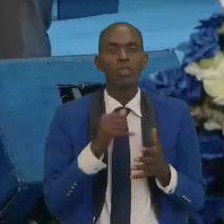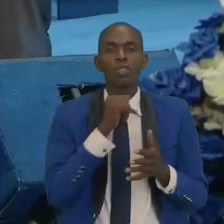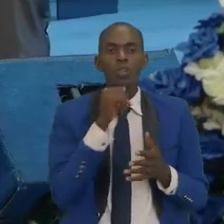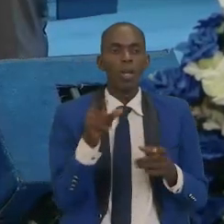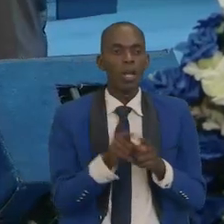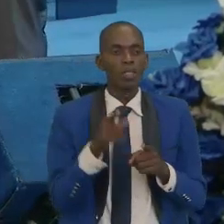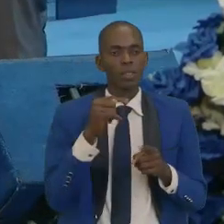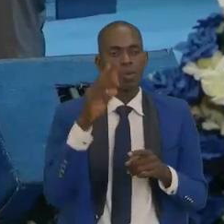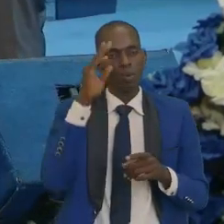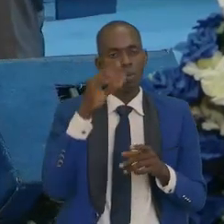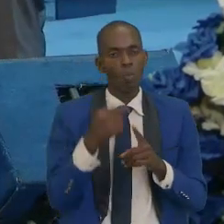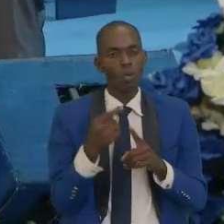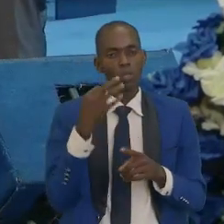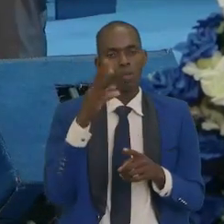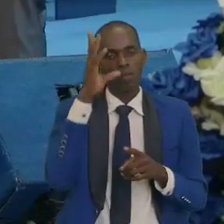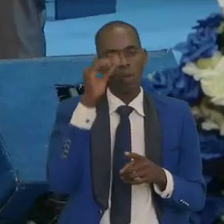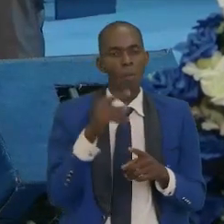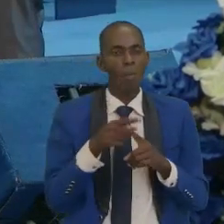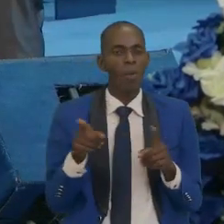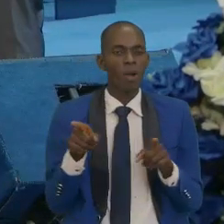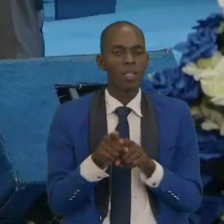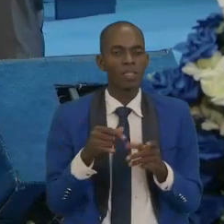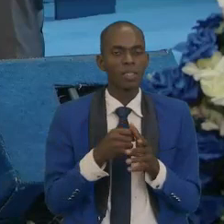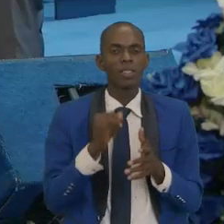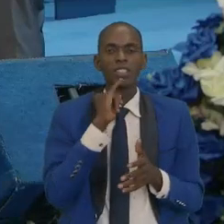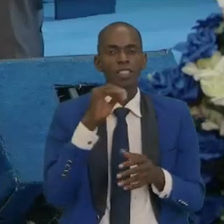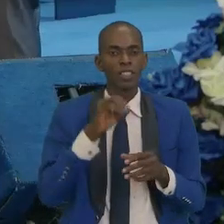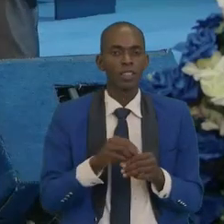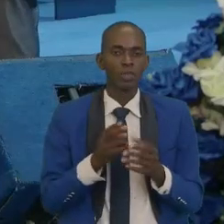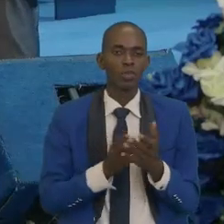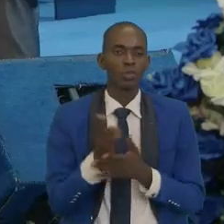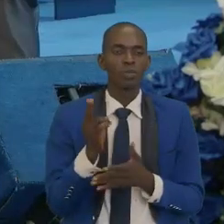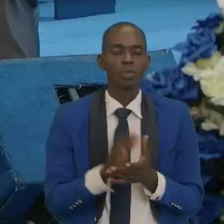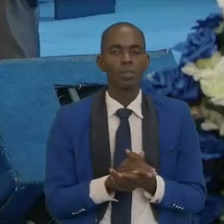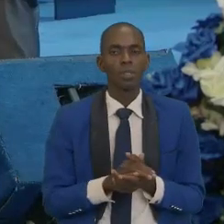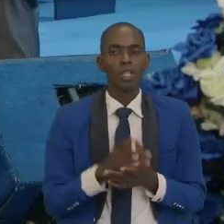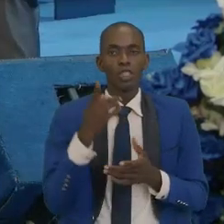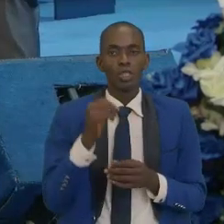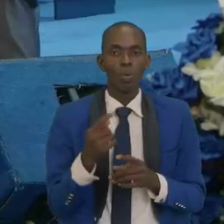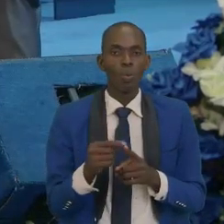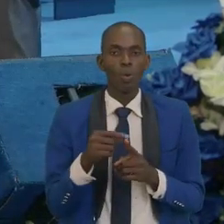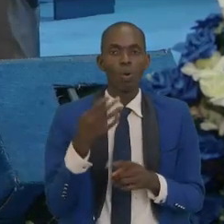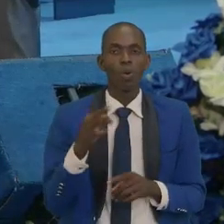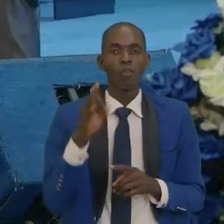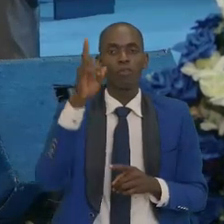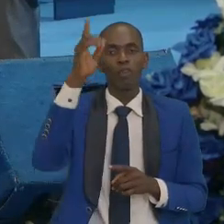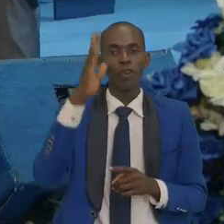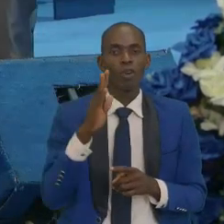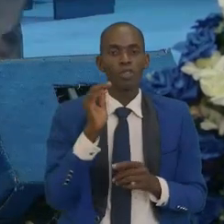but as it is in truth, the word of God, which